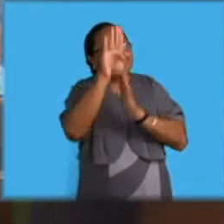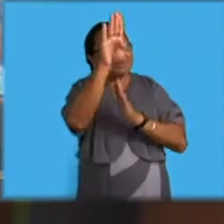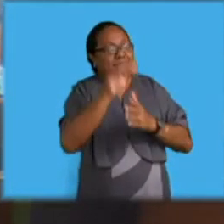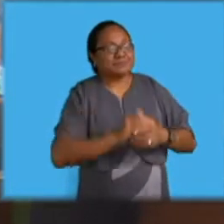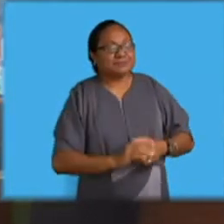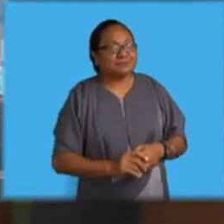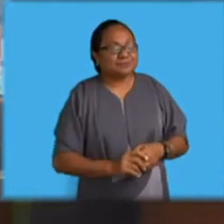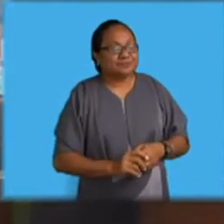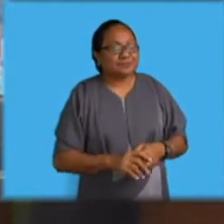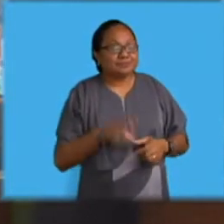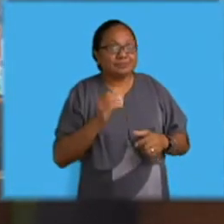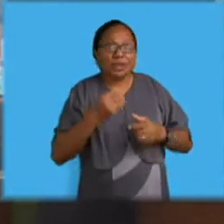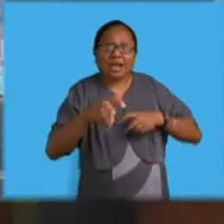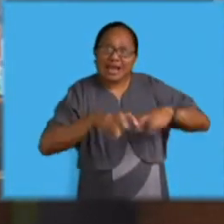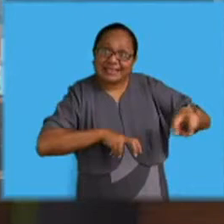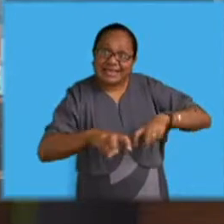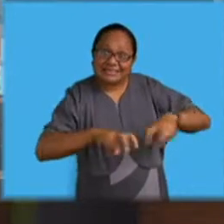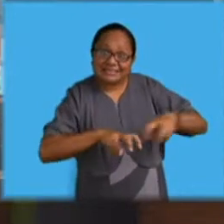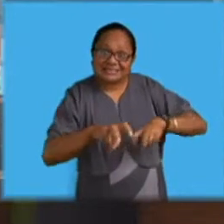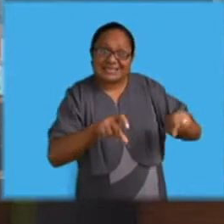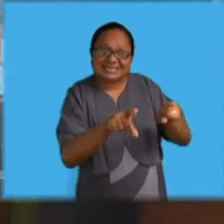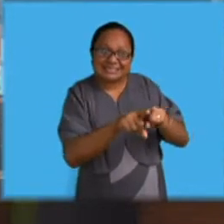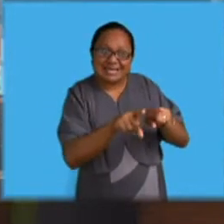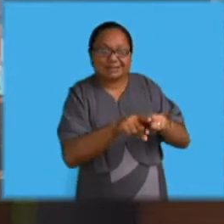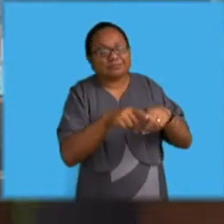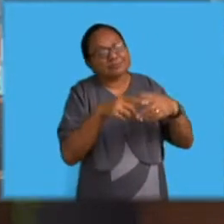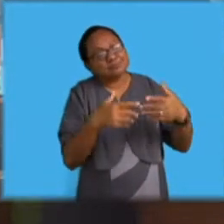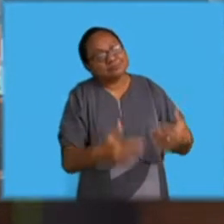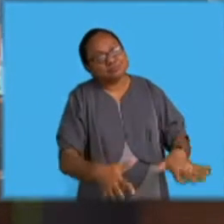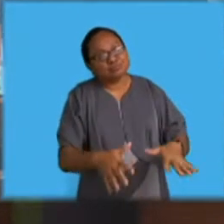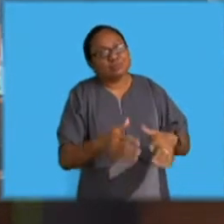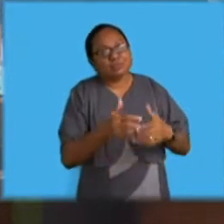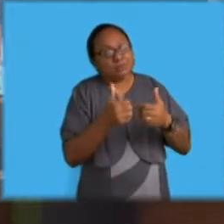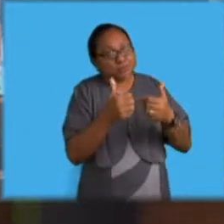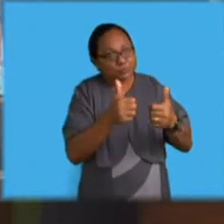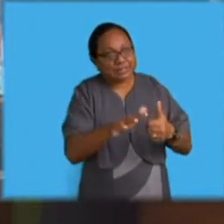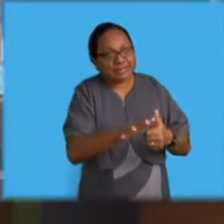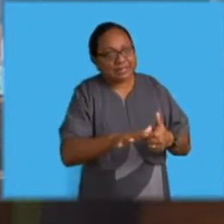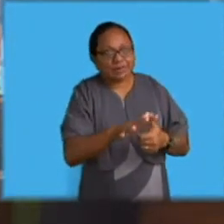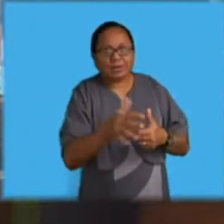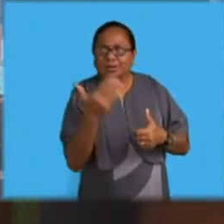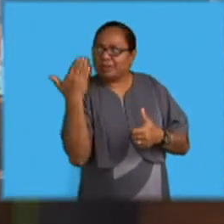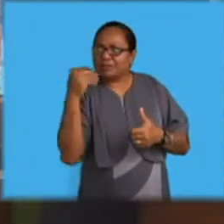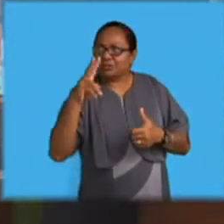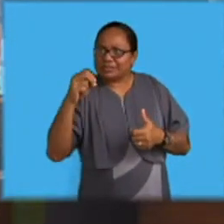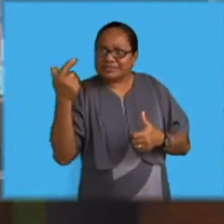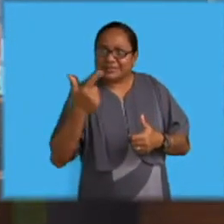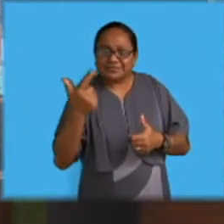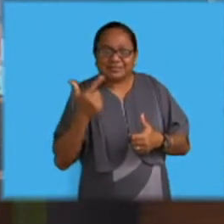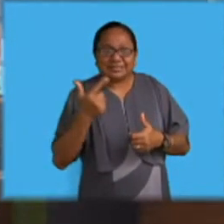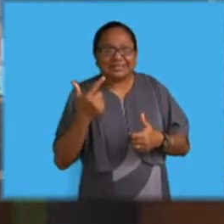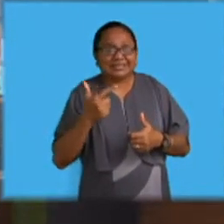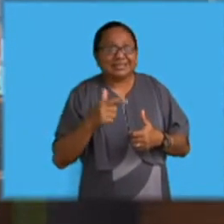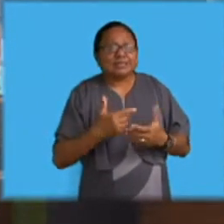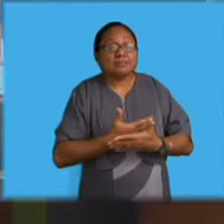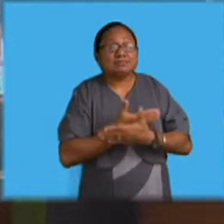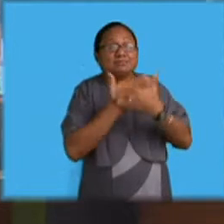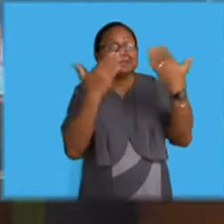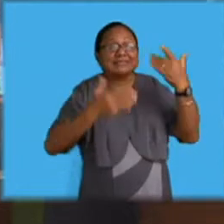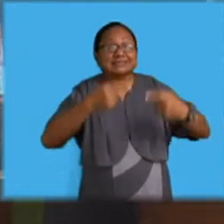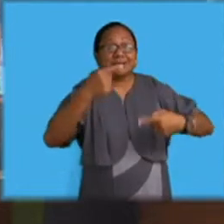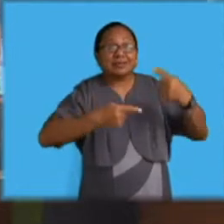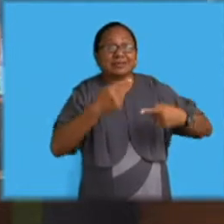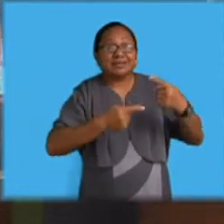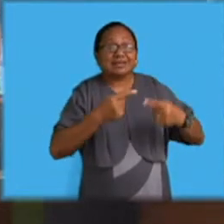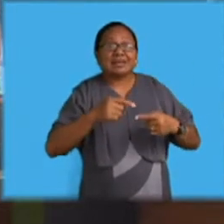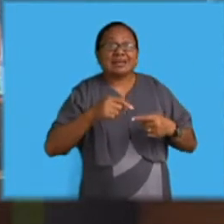Honorable Deputy Speaker, athletics is an area that speaks for itself. The 2017 Track Athletics Games, the biggest yet since its inception,